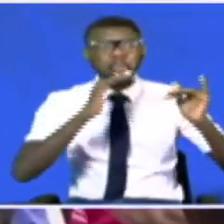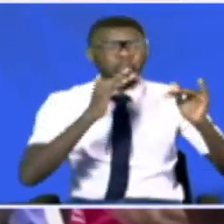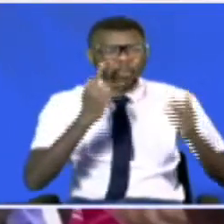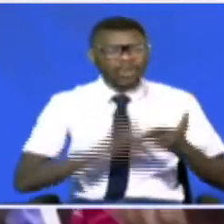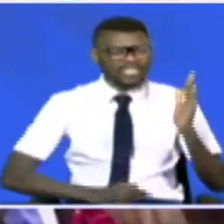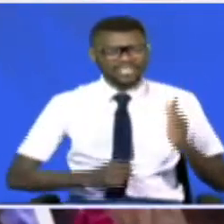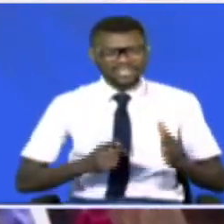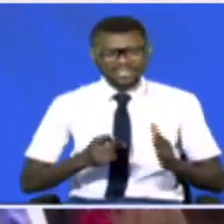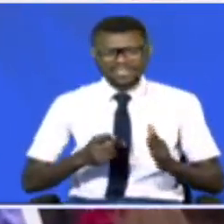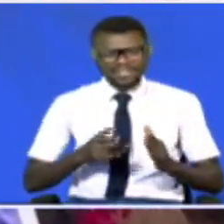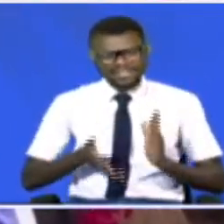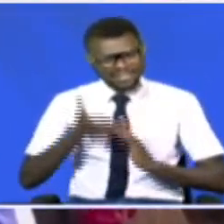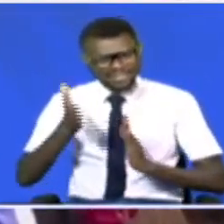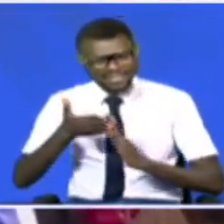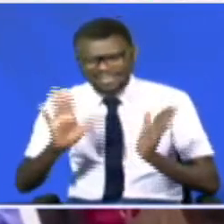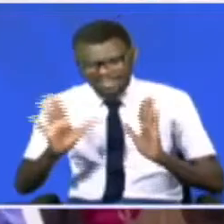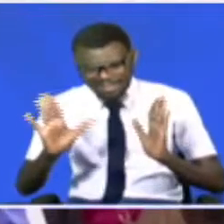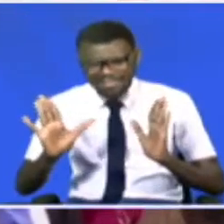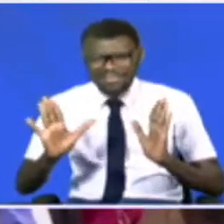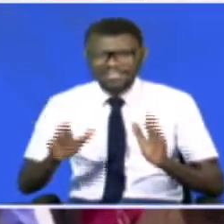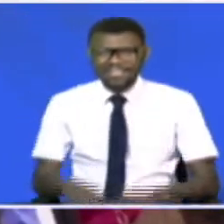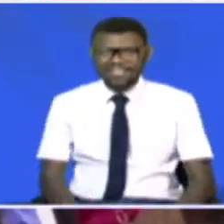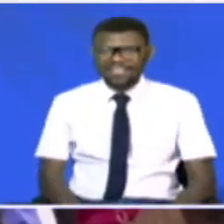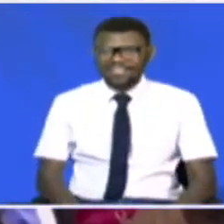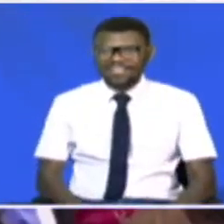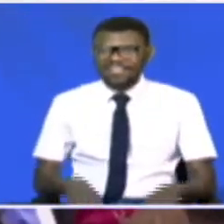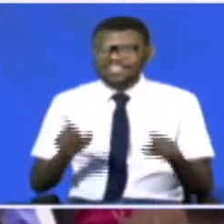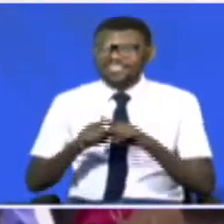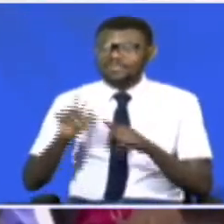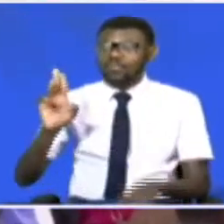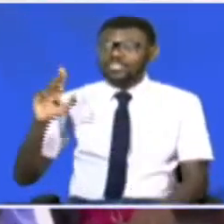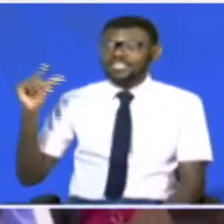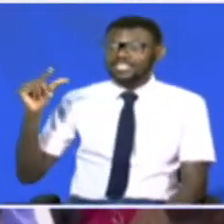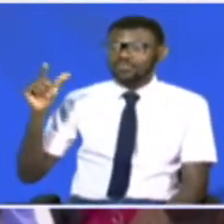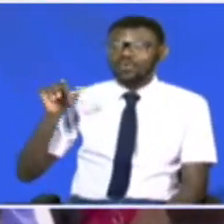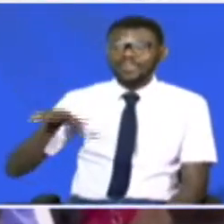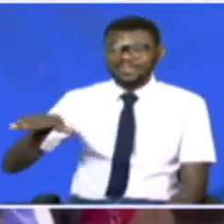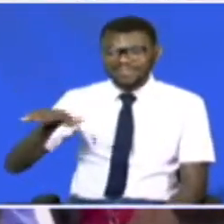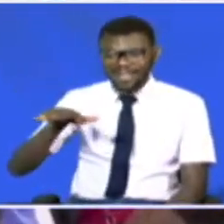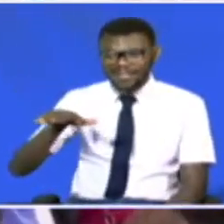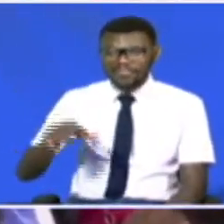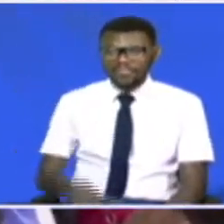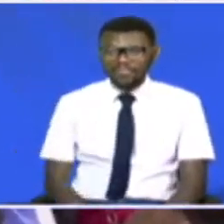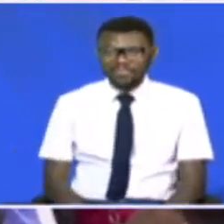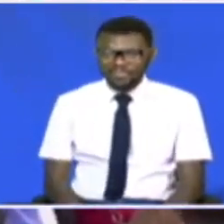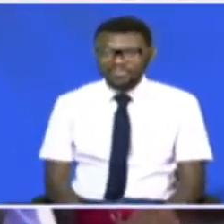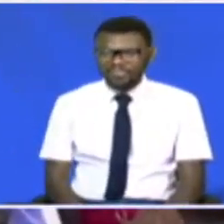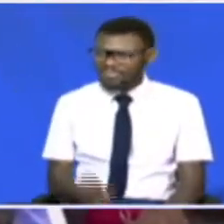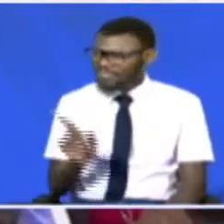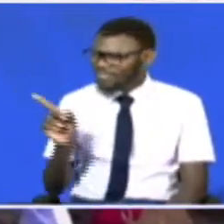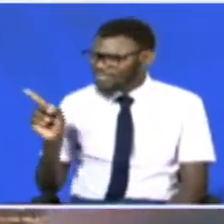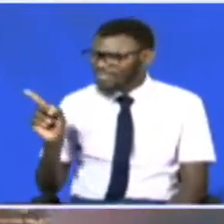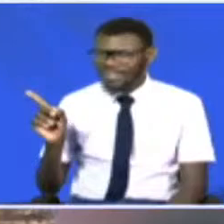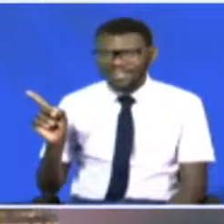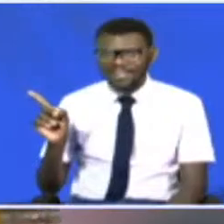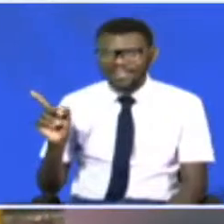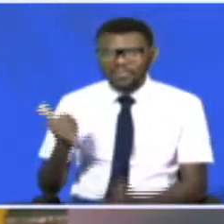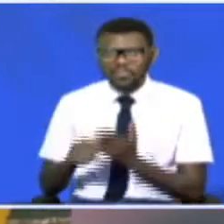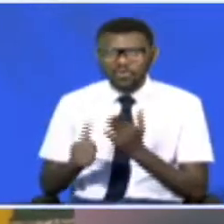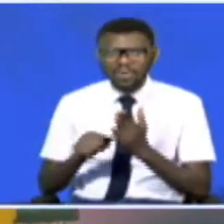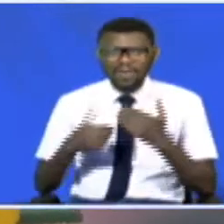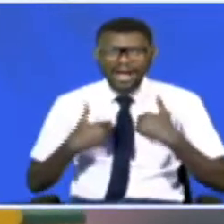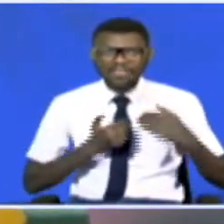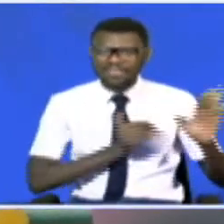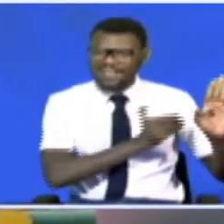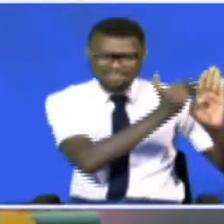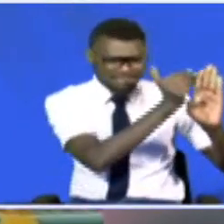tuko area. This as in his Wasingishu backyard, something else was blowing up. the